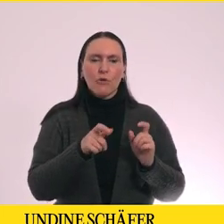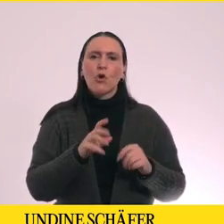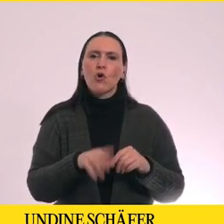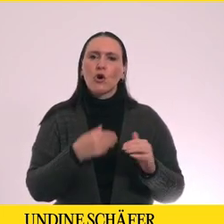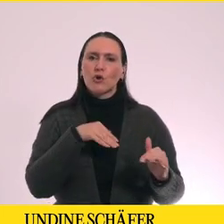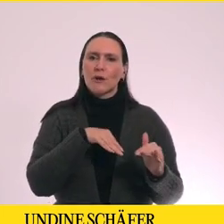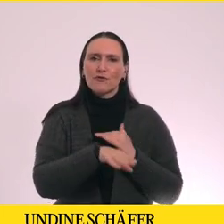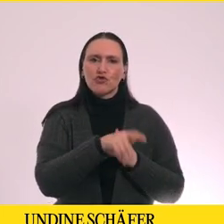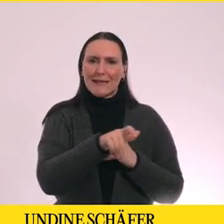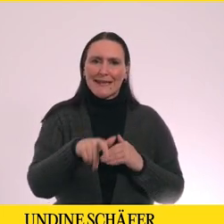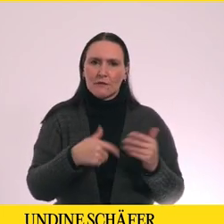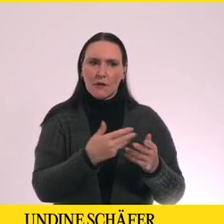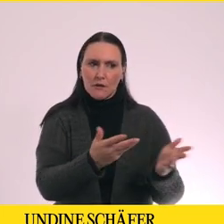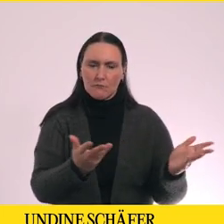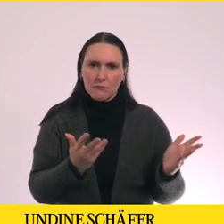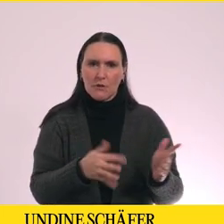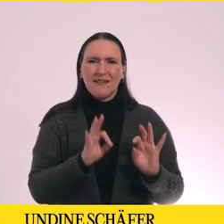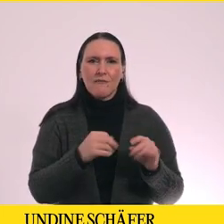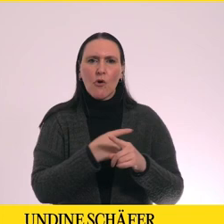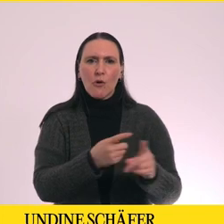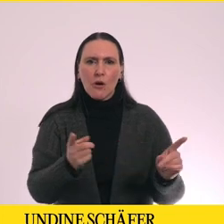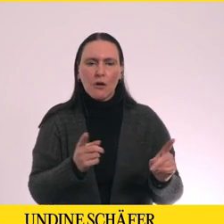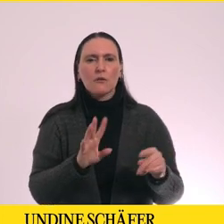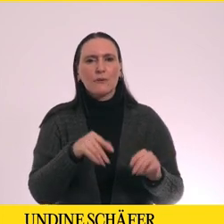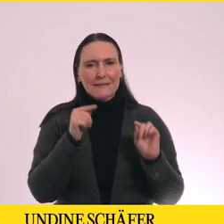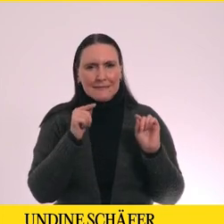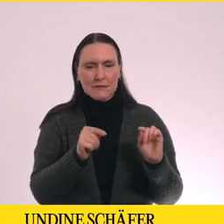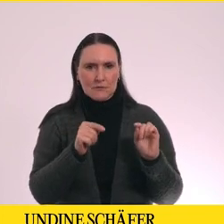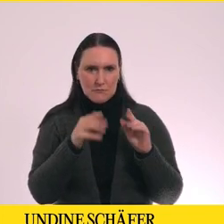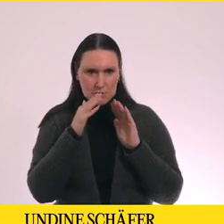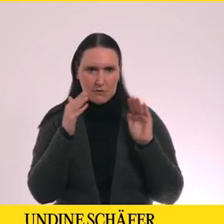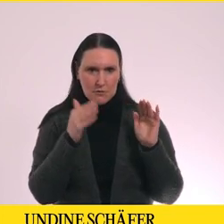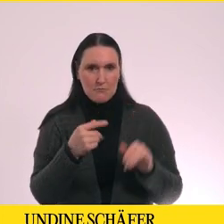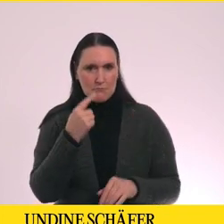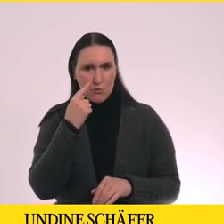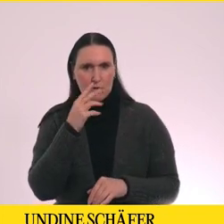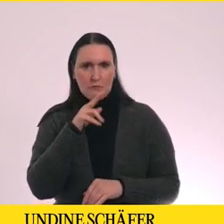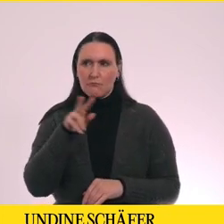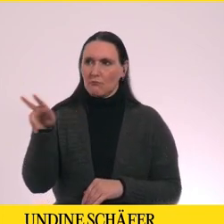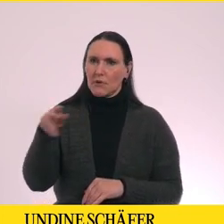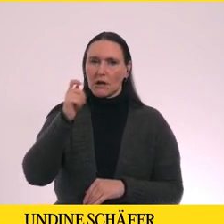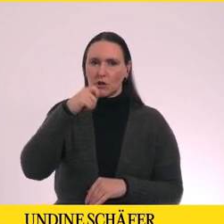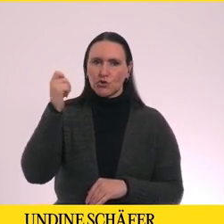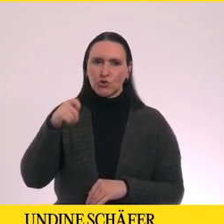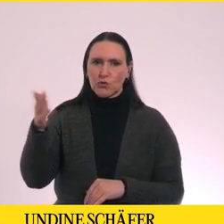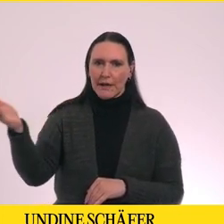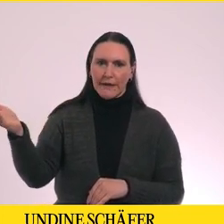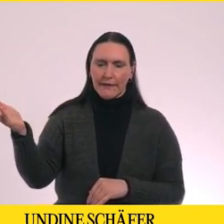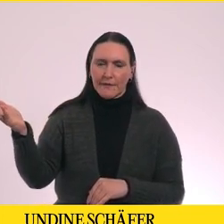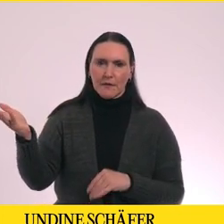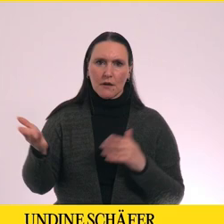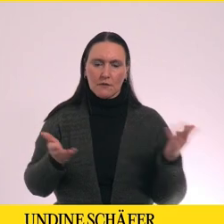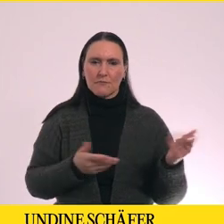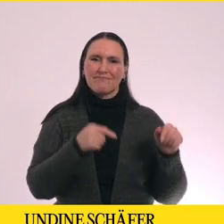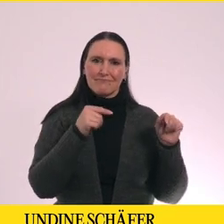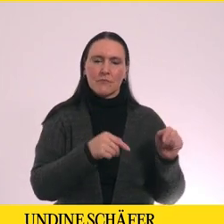over now. So we are really facing this at the very moment. And this is also the nature of Trampoline